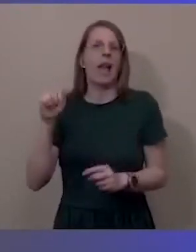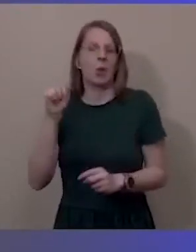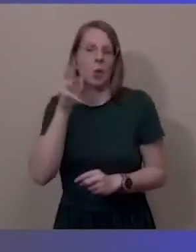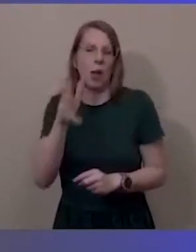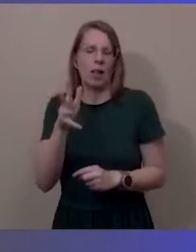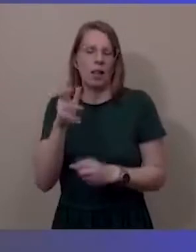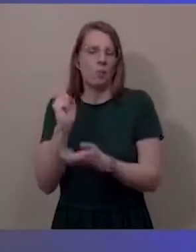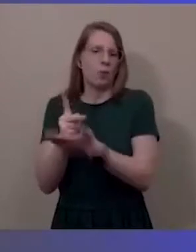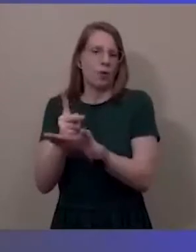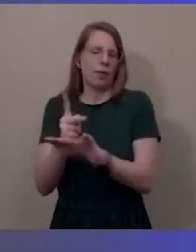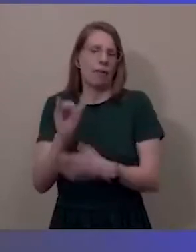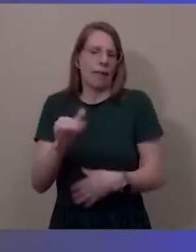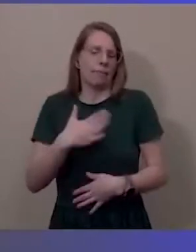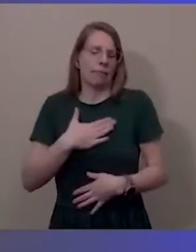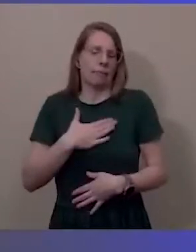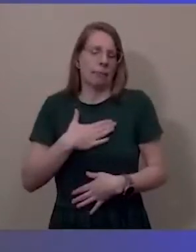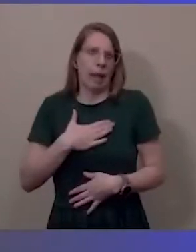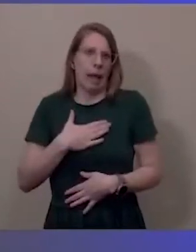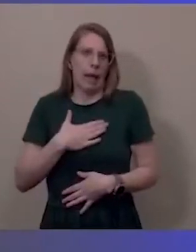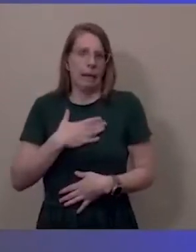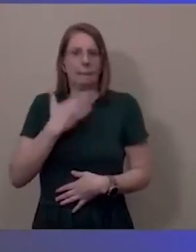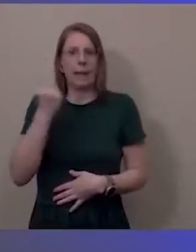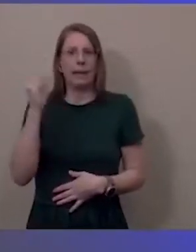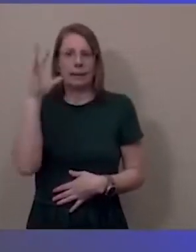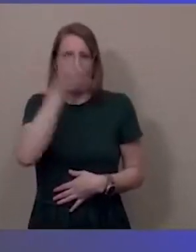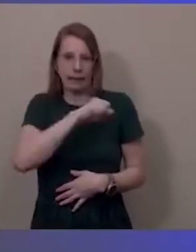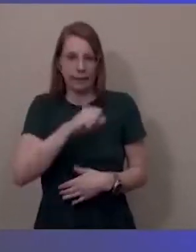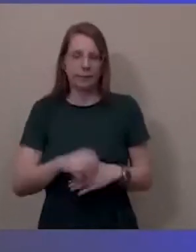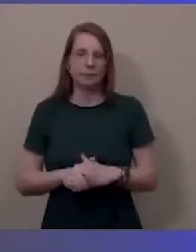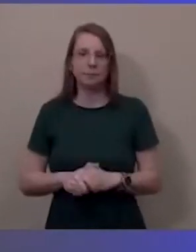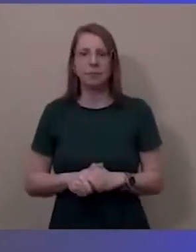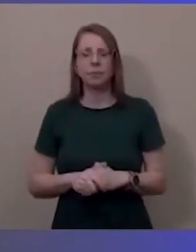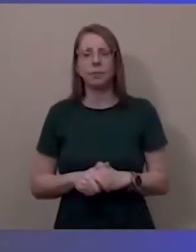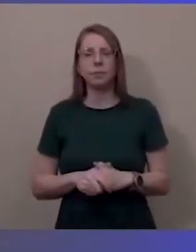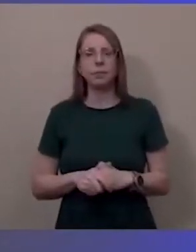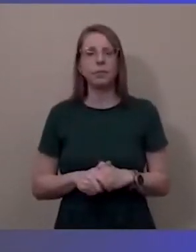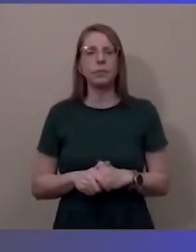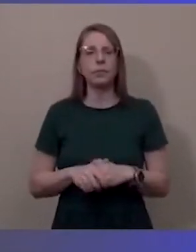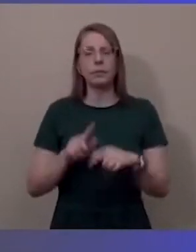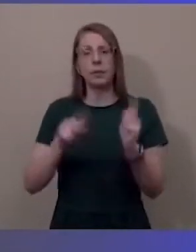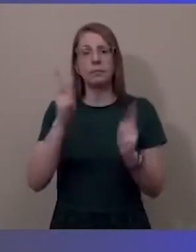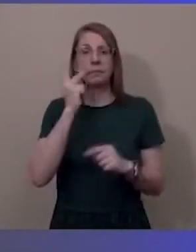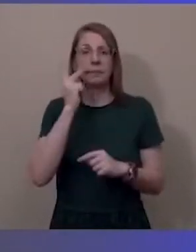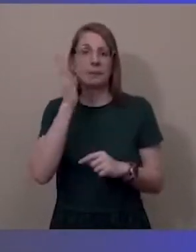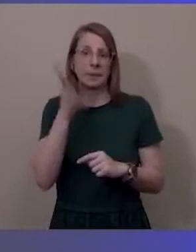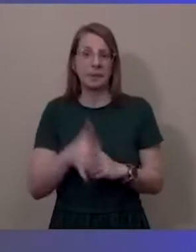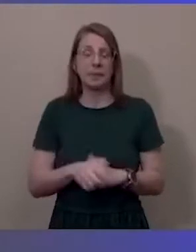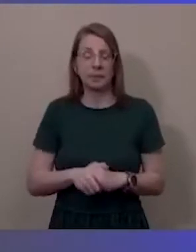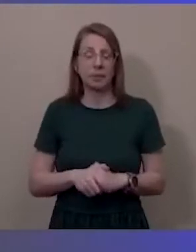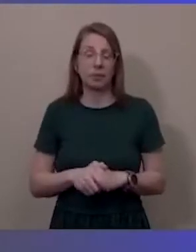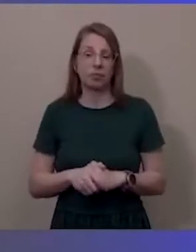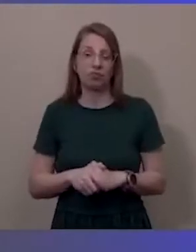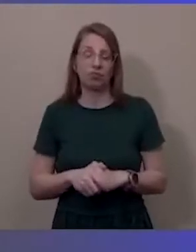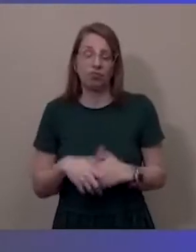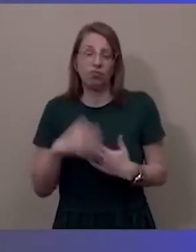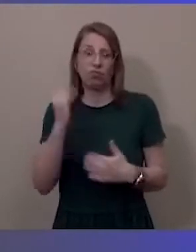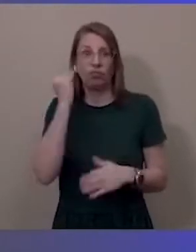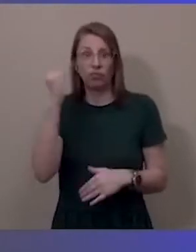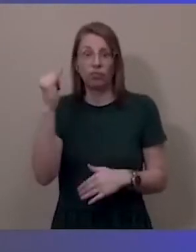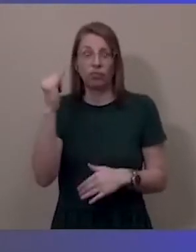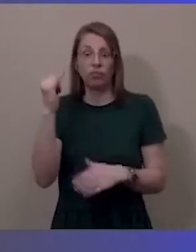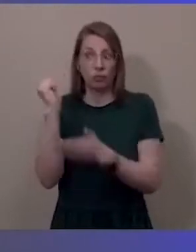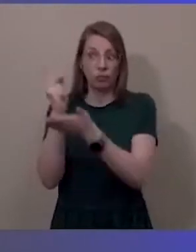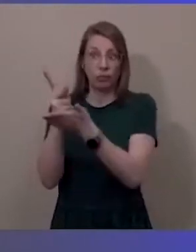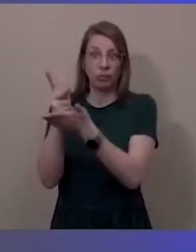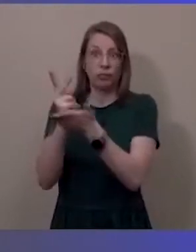of my best guess, but we'll see. And if it does get